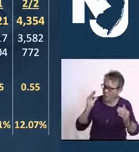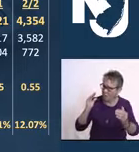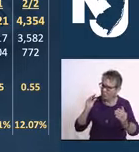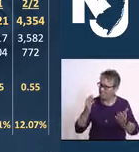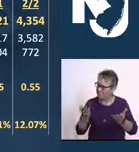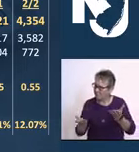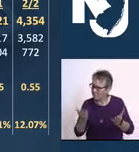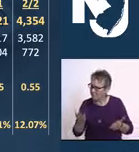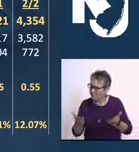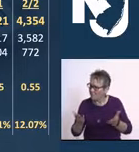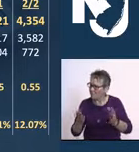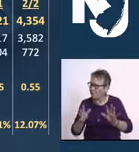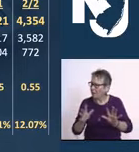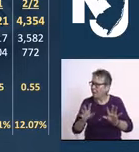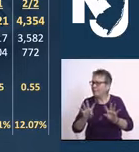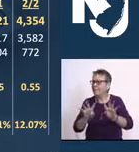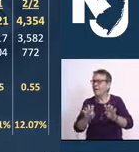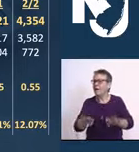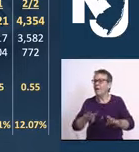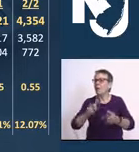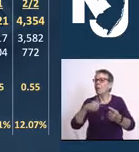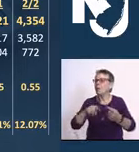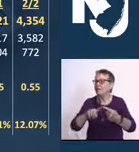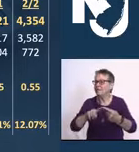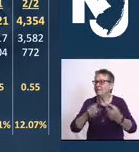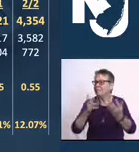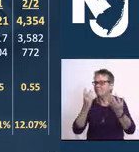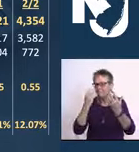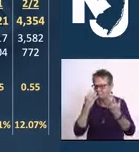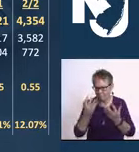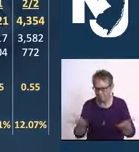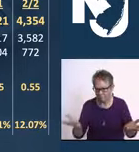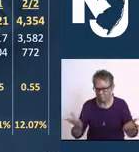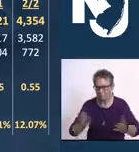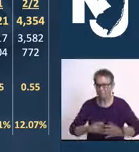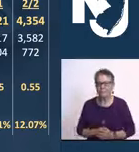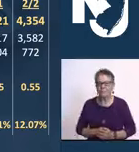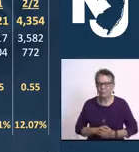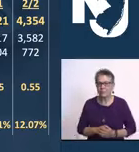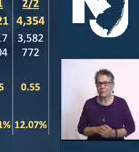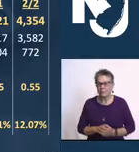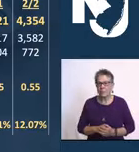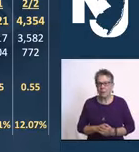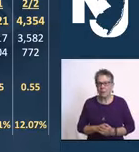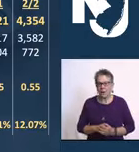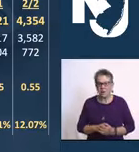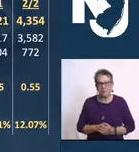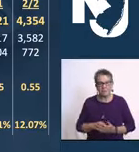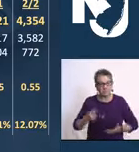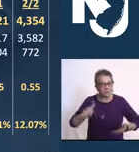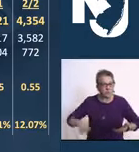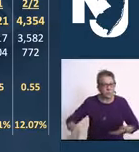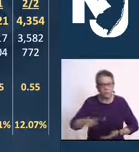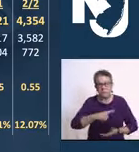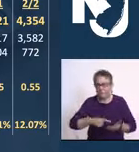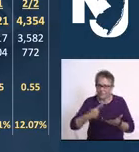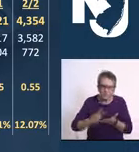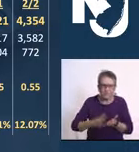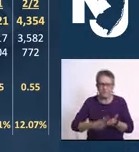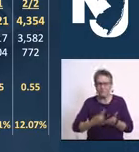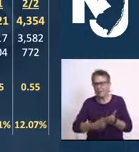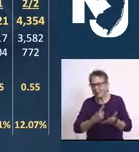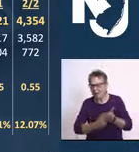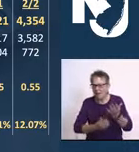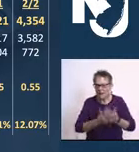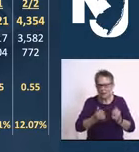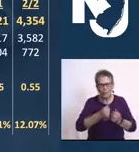say? But the general sense, first of all, the overwhelming sentiment, both sides of the aisle, we want to get to the place where we can live with